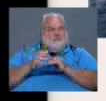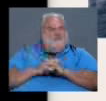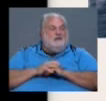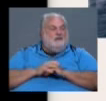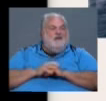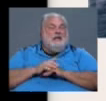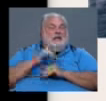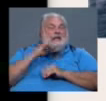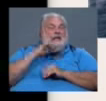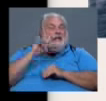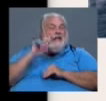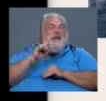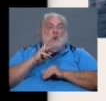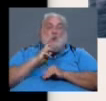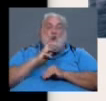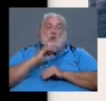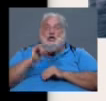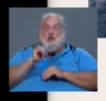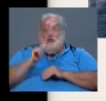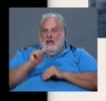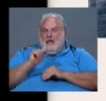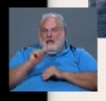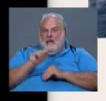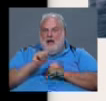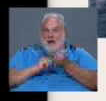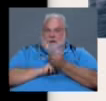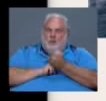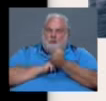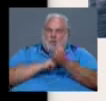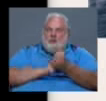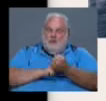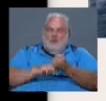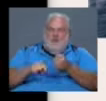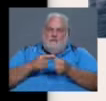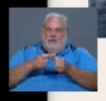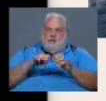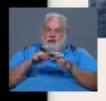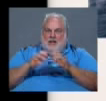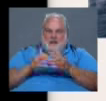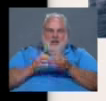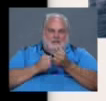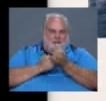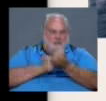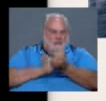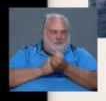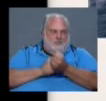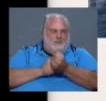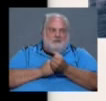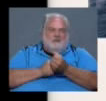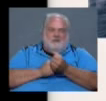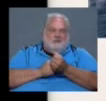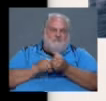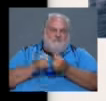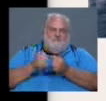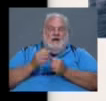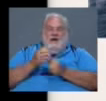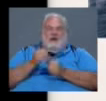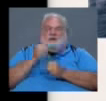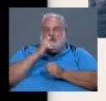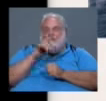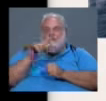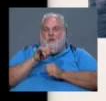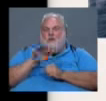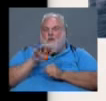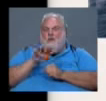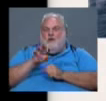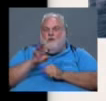you what the water jets look like. It is water jet propulsion. The first class of ship the Navy has made with water jet propulsion. Very similar to a 400-foot